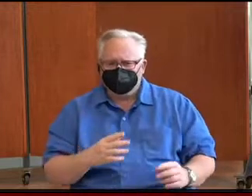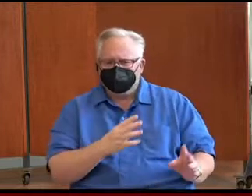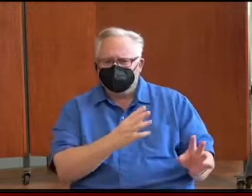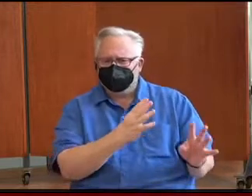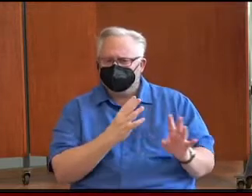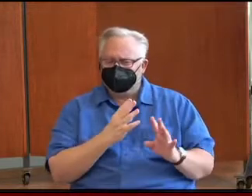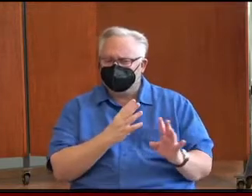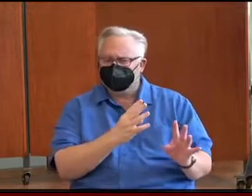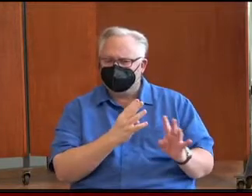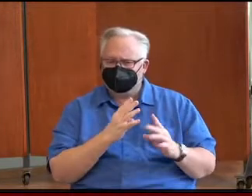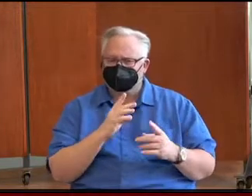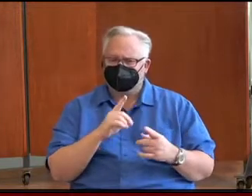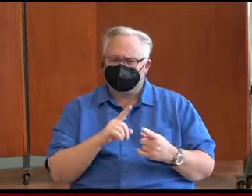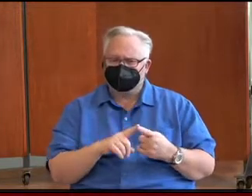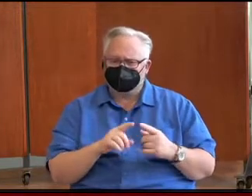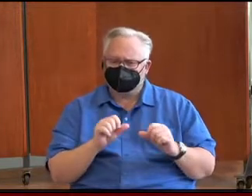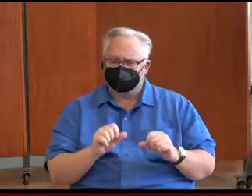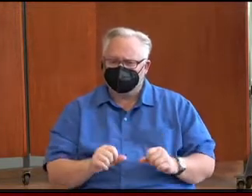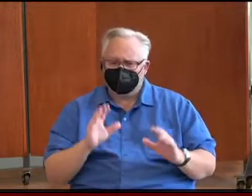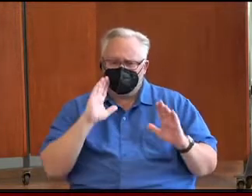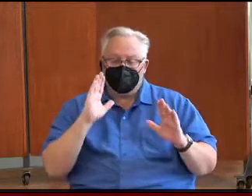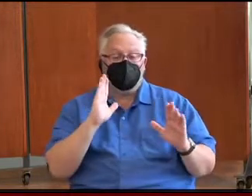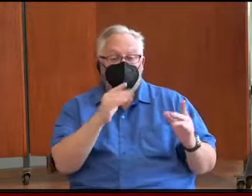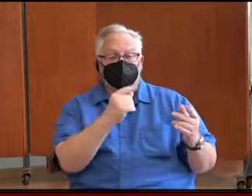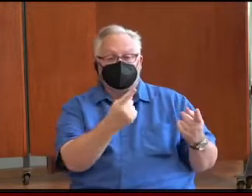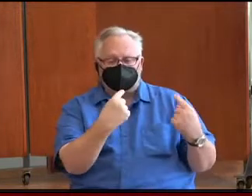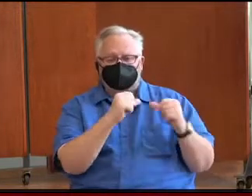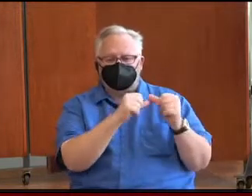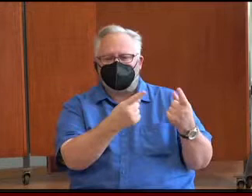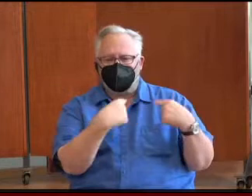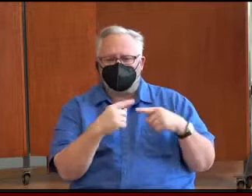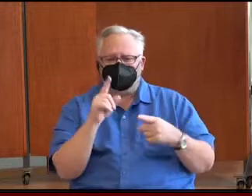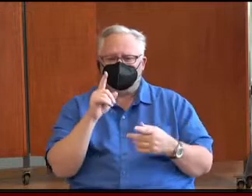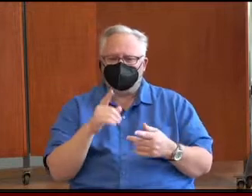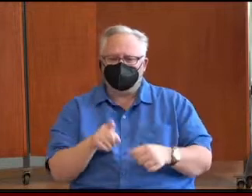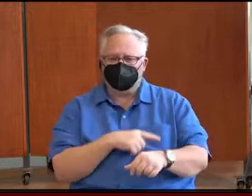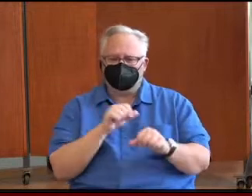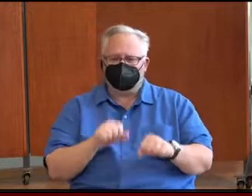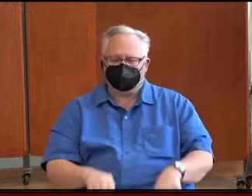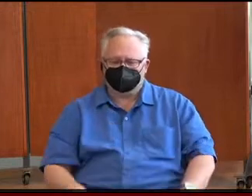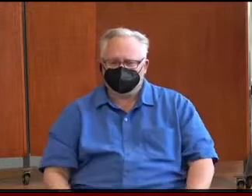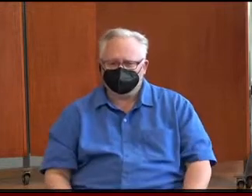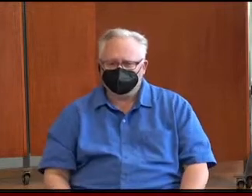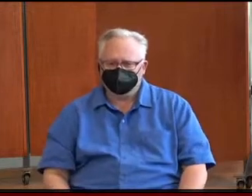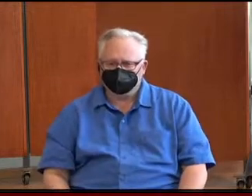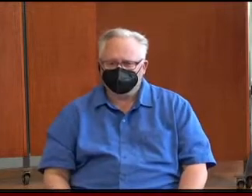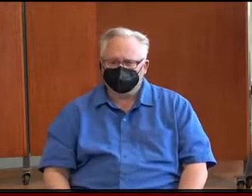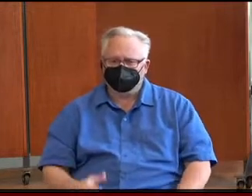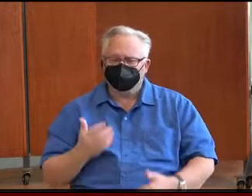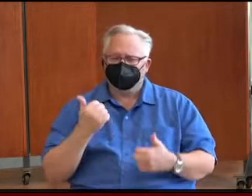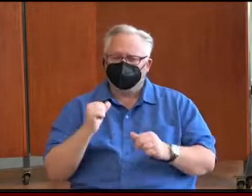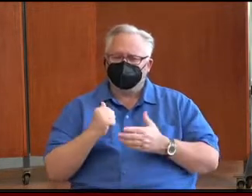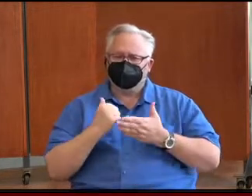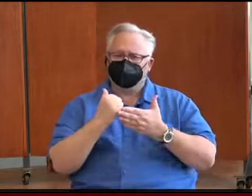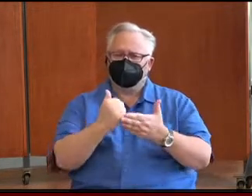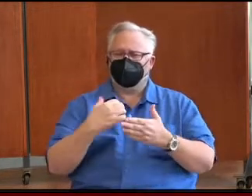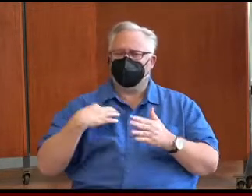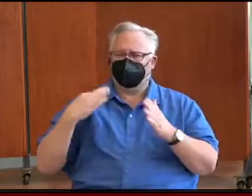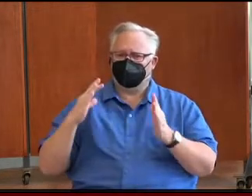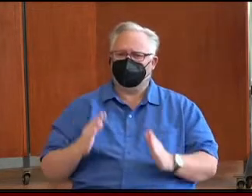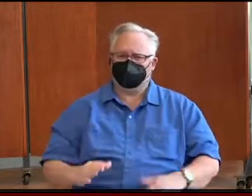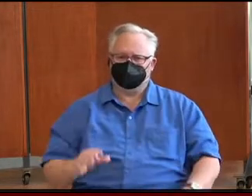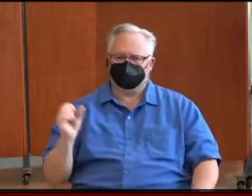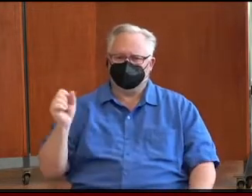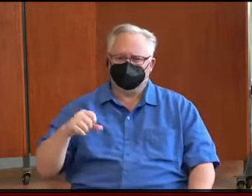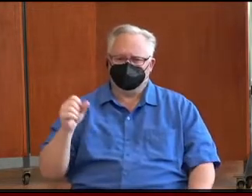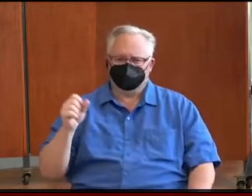can. Hopefully, you guys, I know there's more people now, so that's a blessing to help with the volunteers.